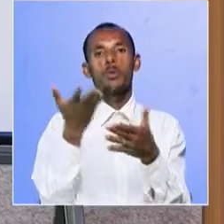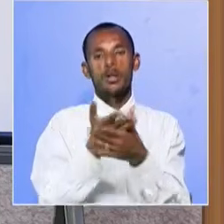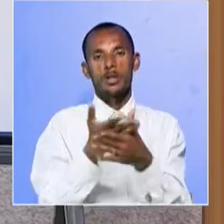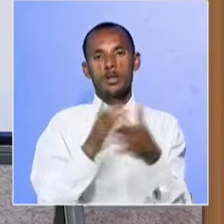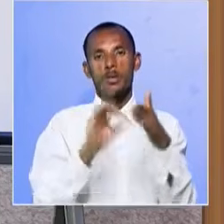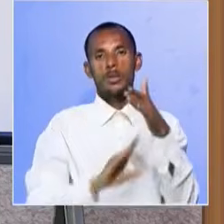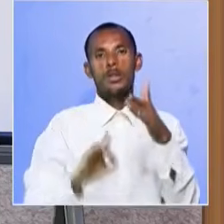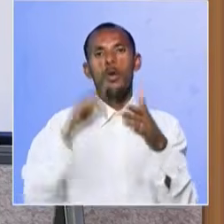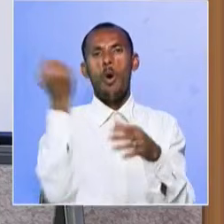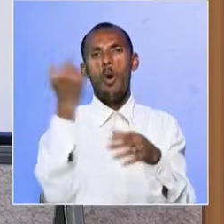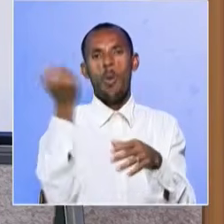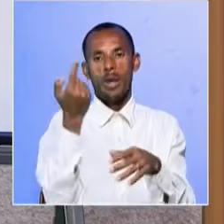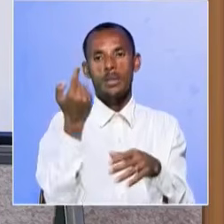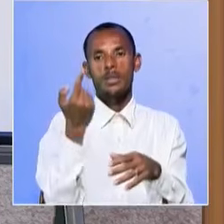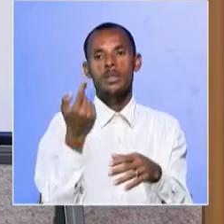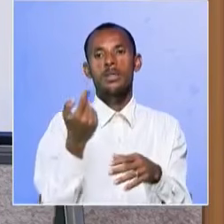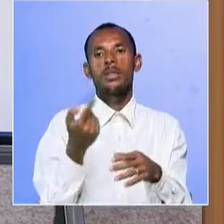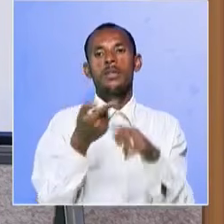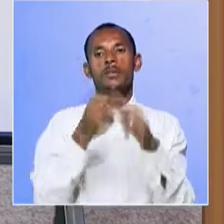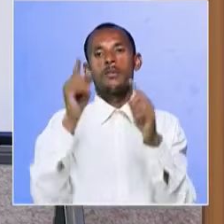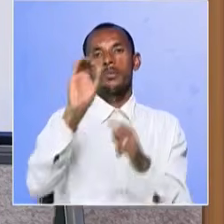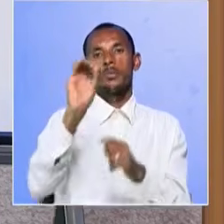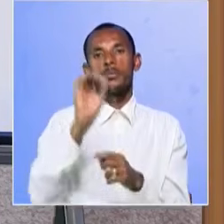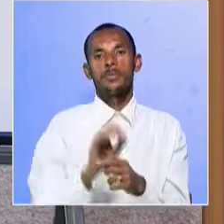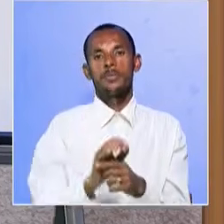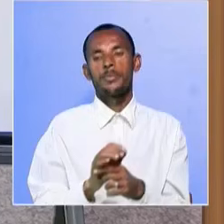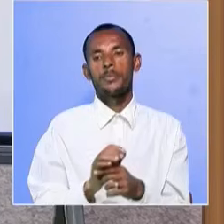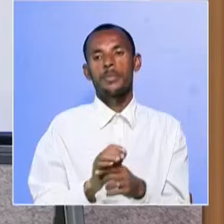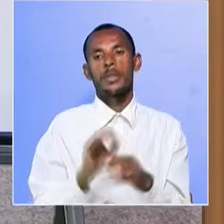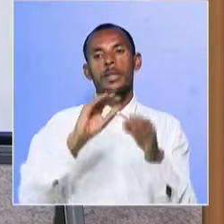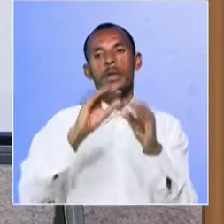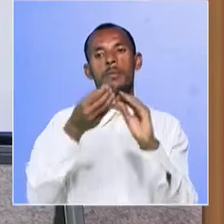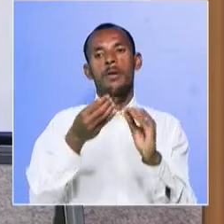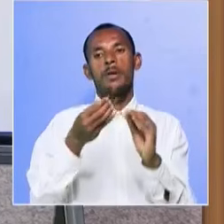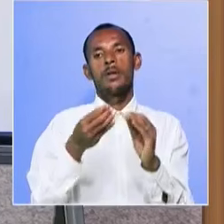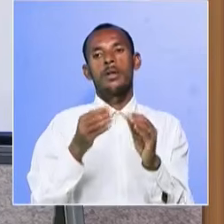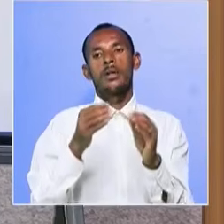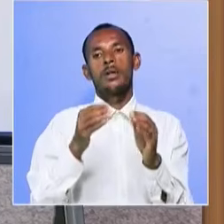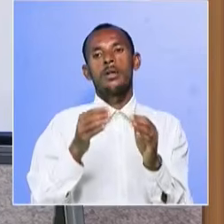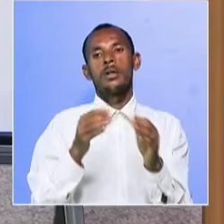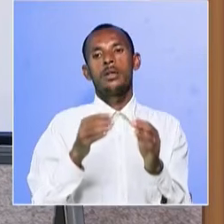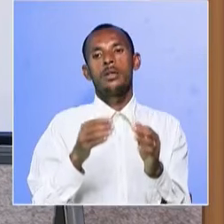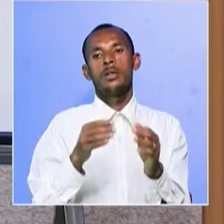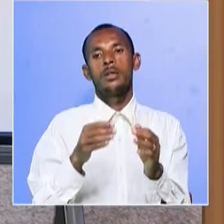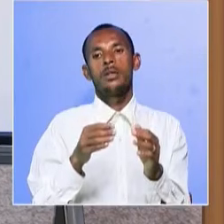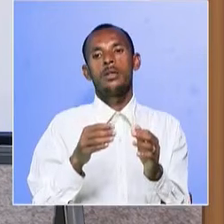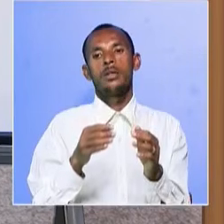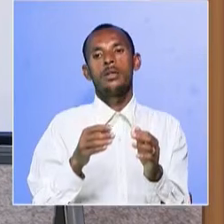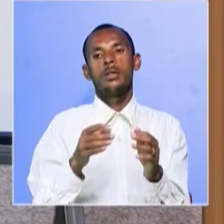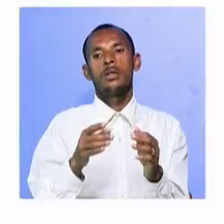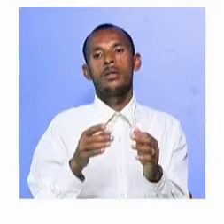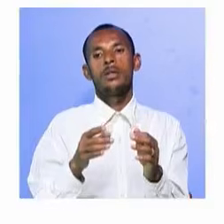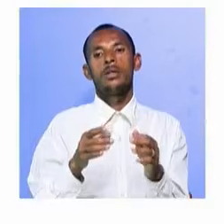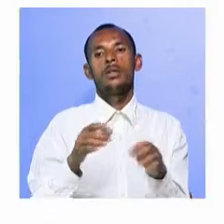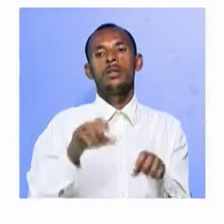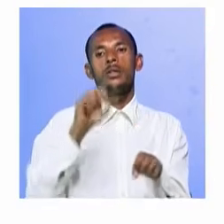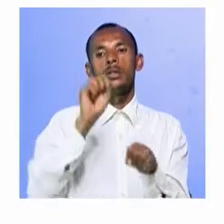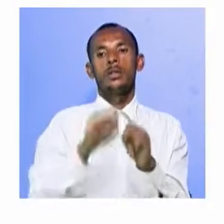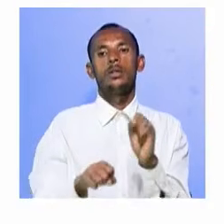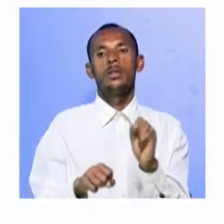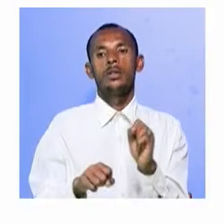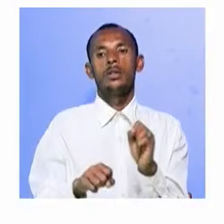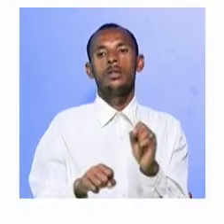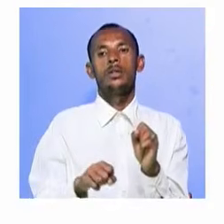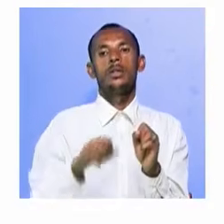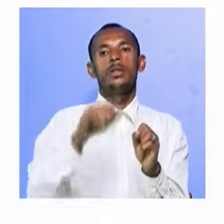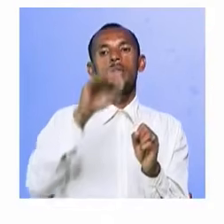denominator always, otherwise the numbers will not be defined, okay? So